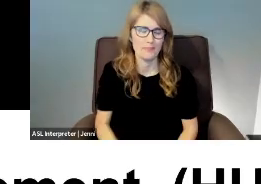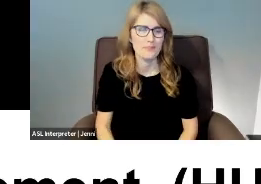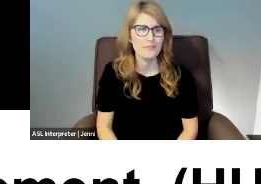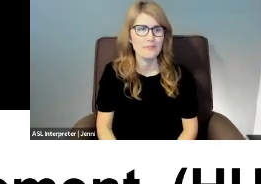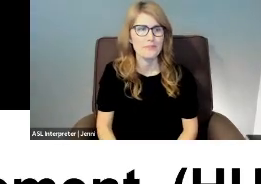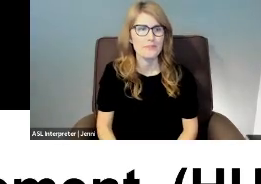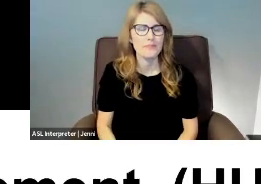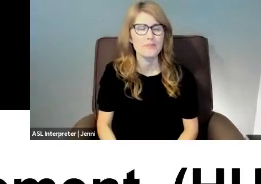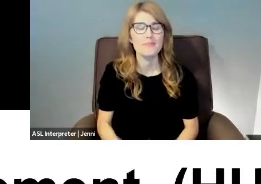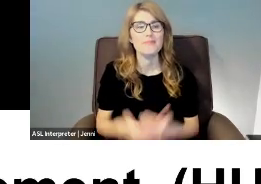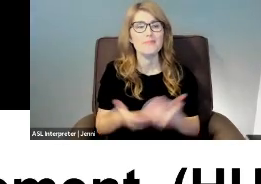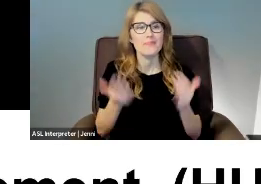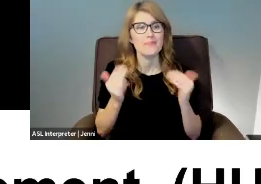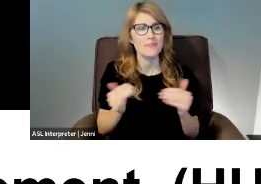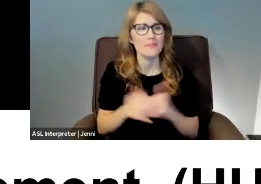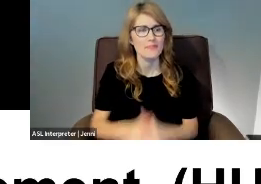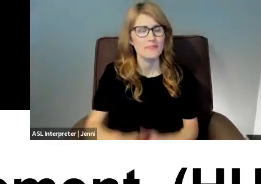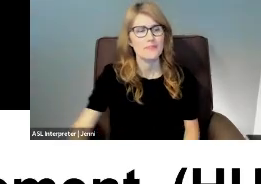Next slide.